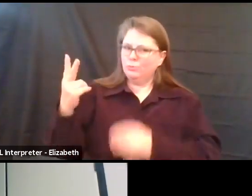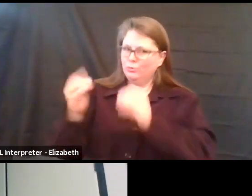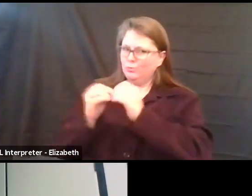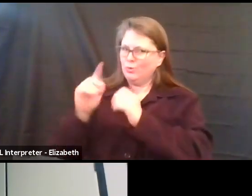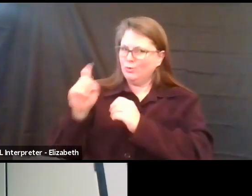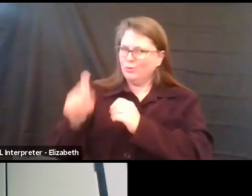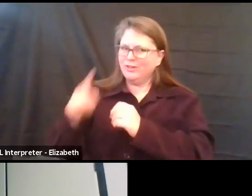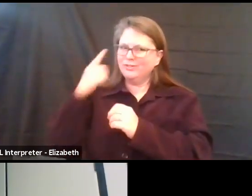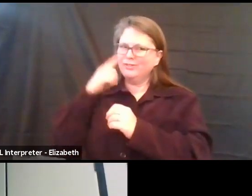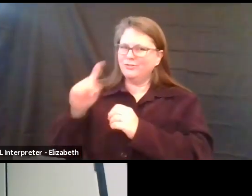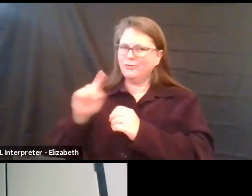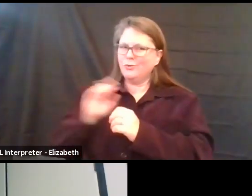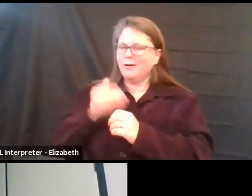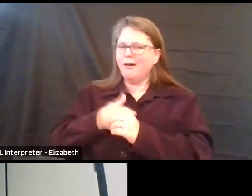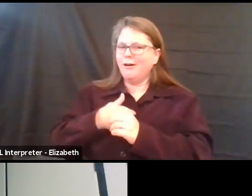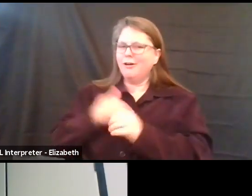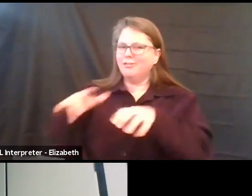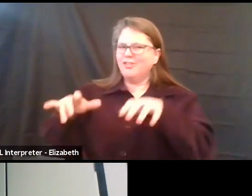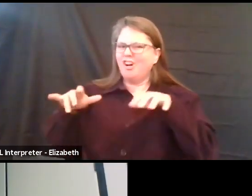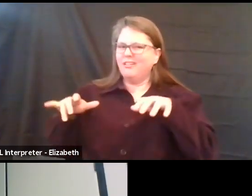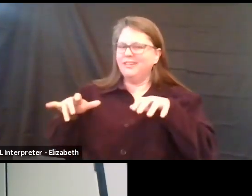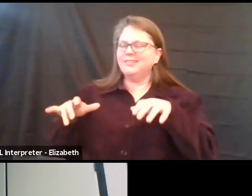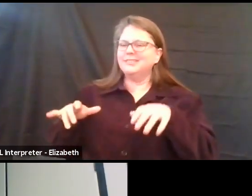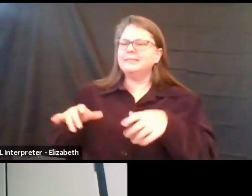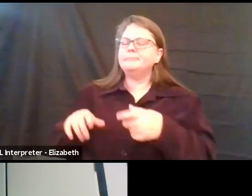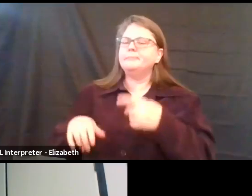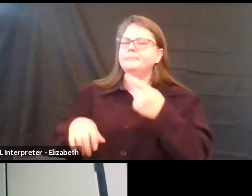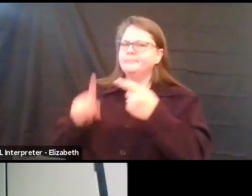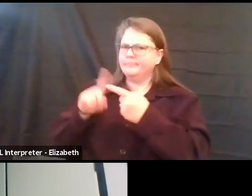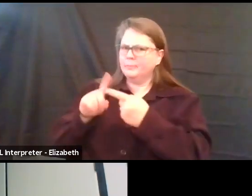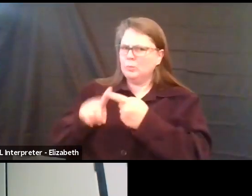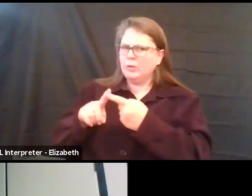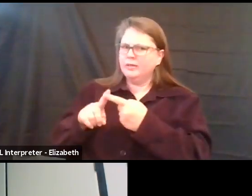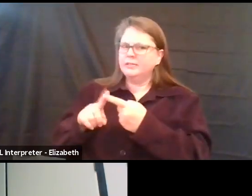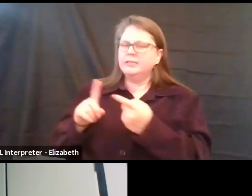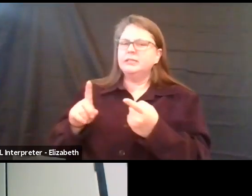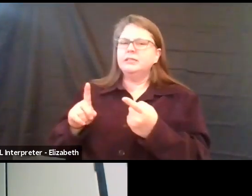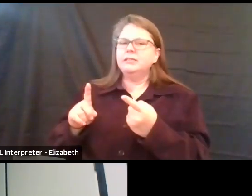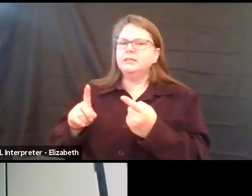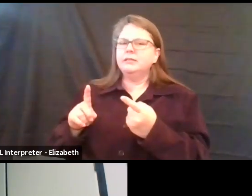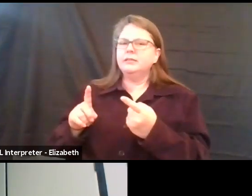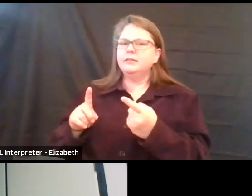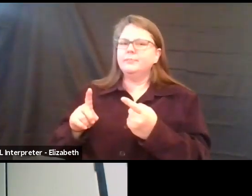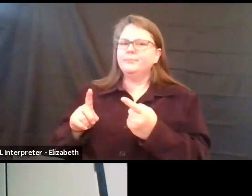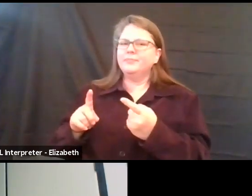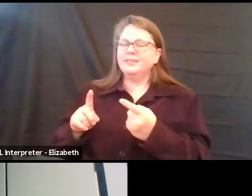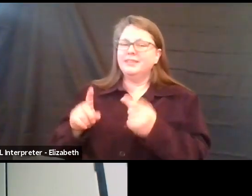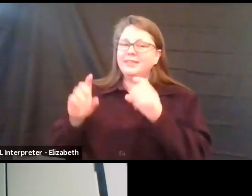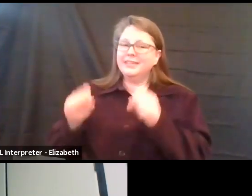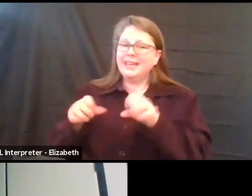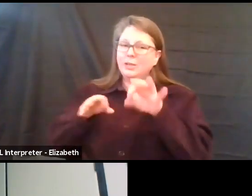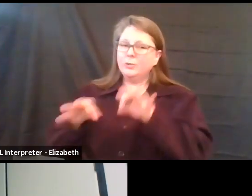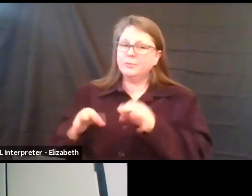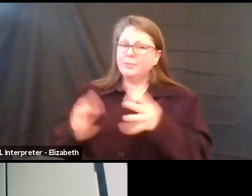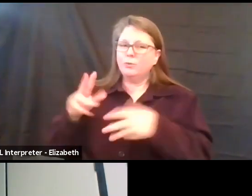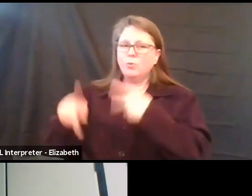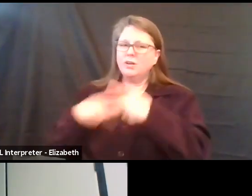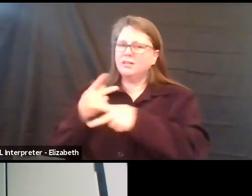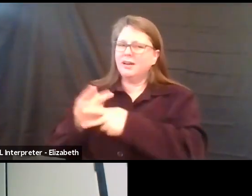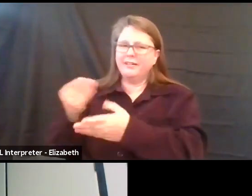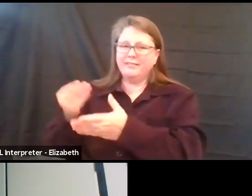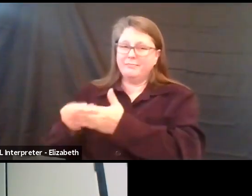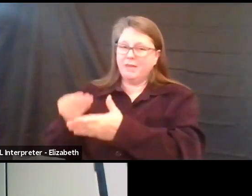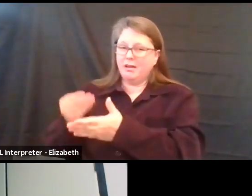any way for you to articulate what kind of monetary assistance is available to people